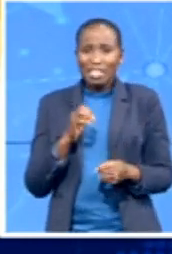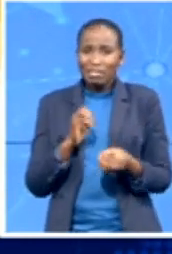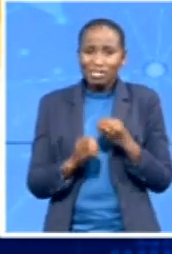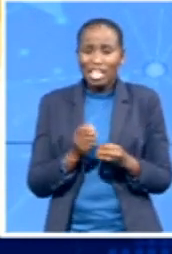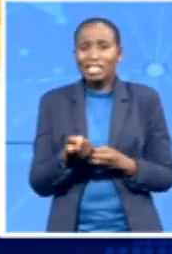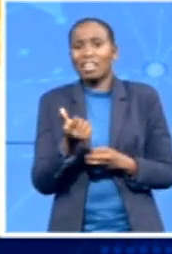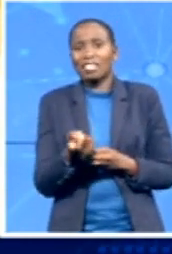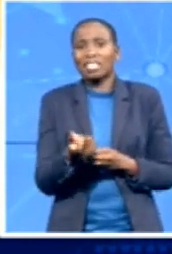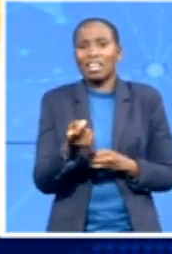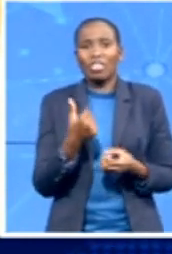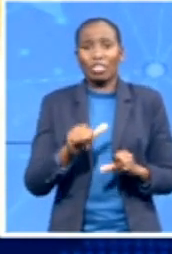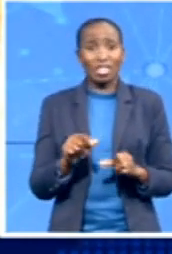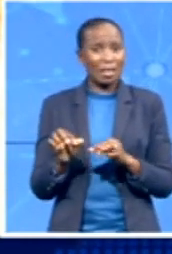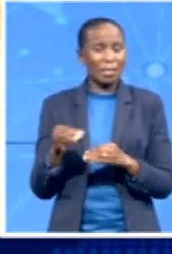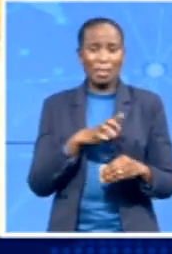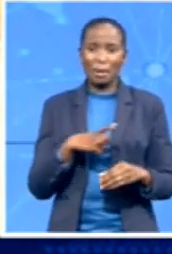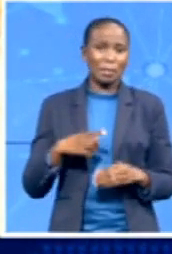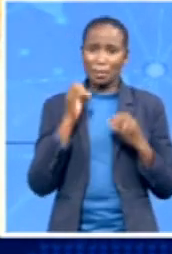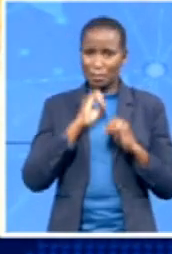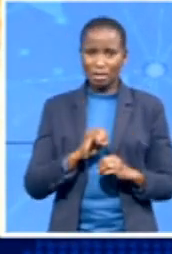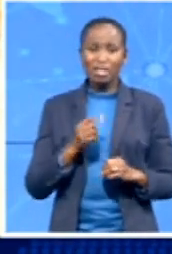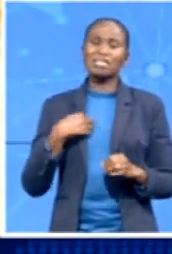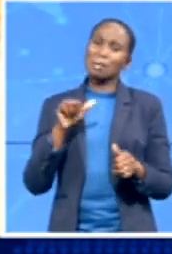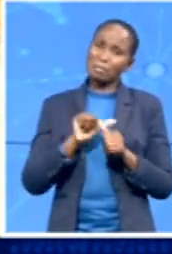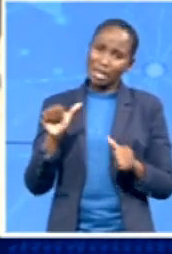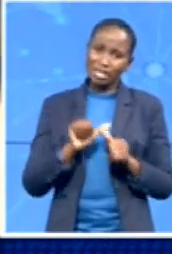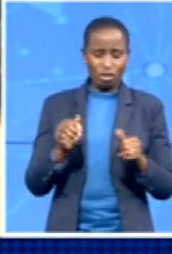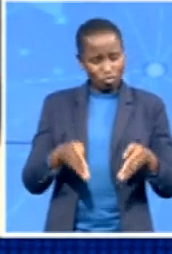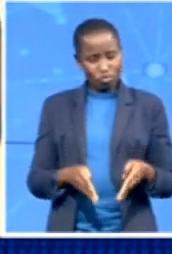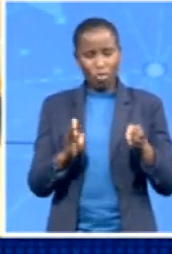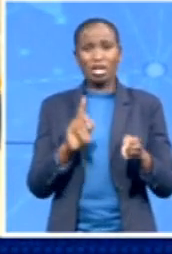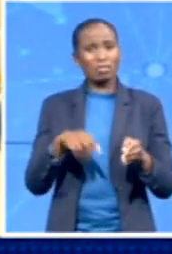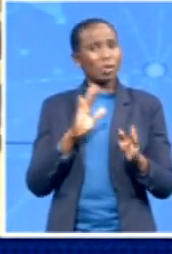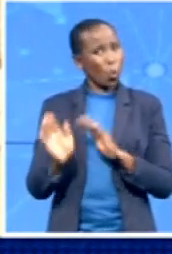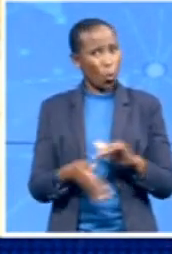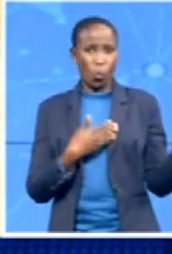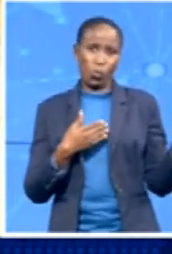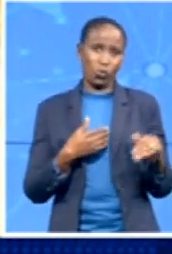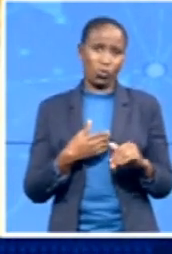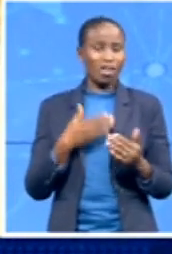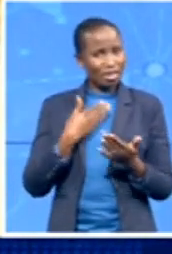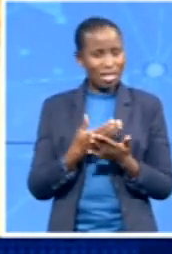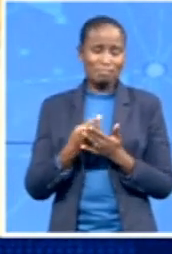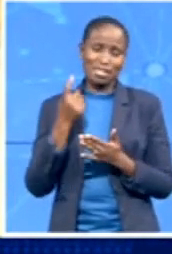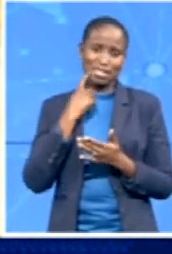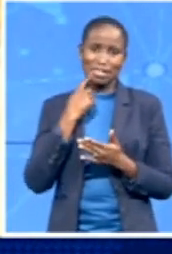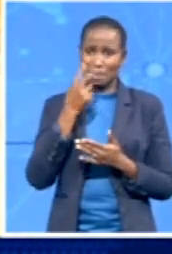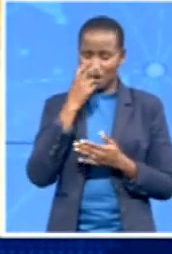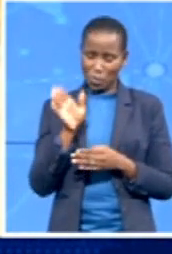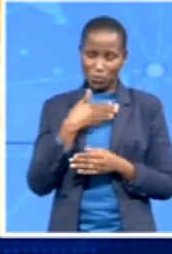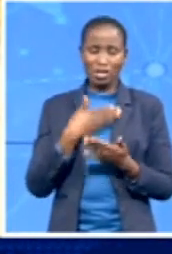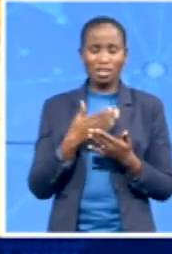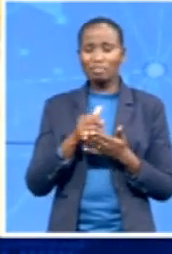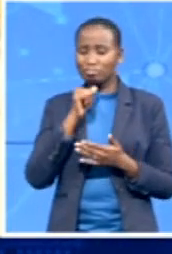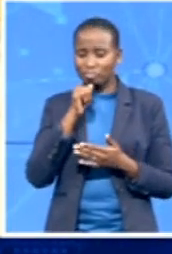road should just be scrapped, and then we drive on the gravel road, because now the tar road on its own, it damages